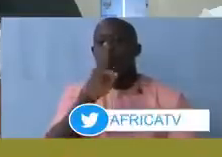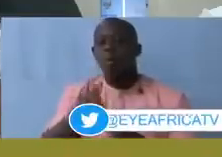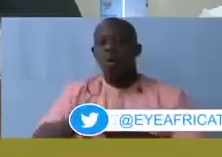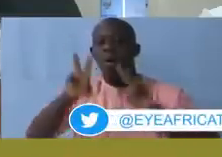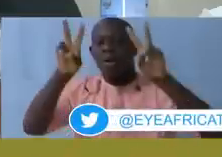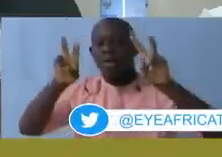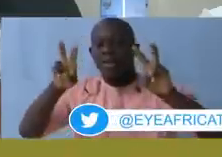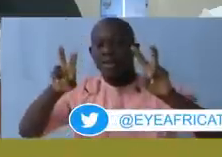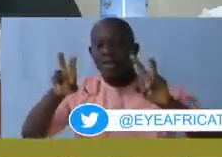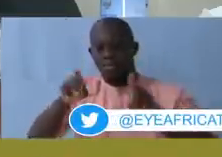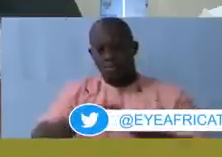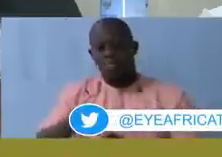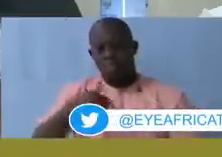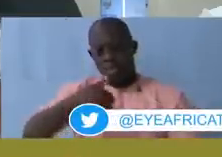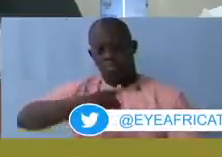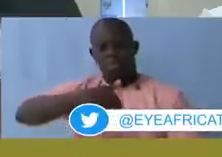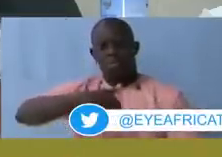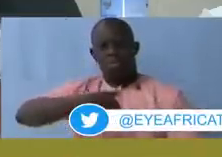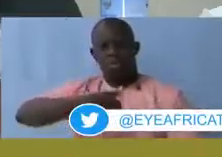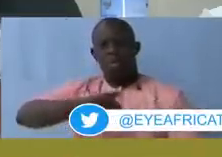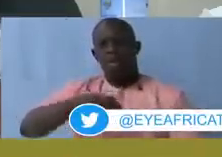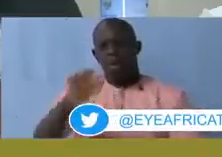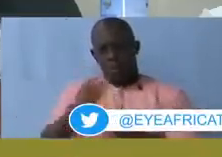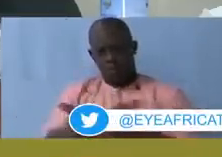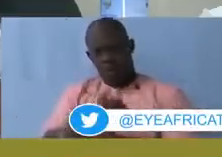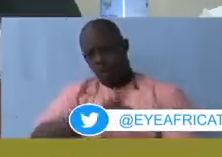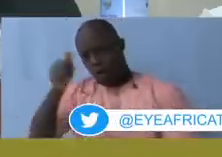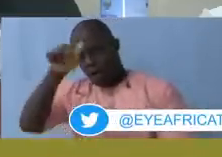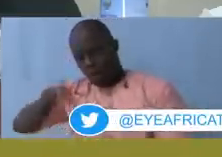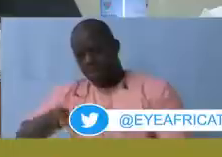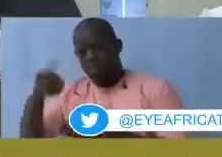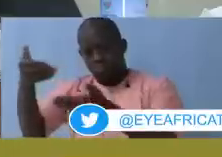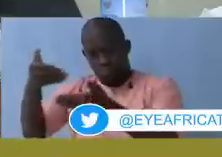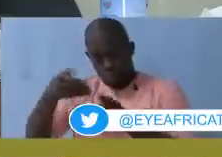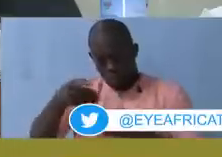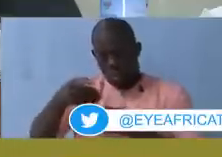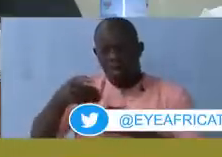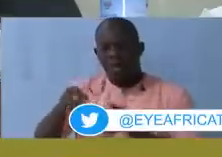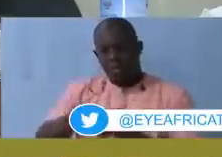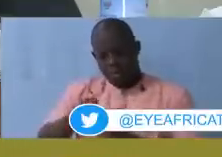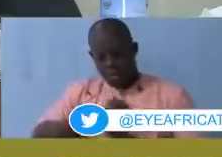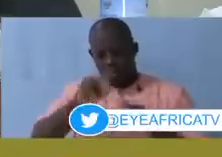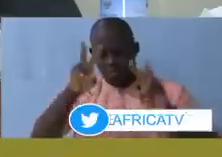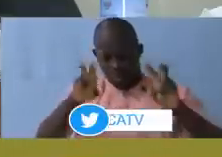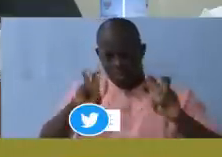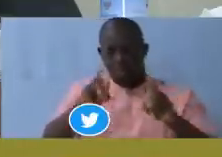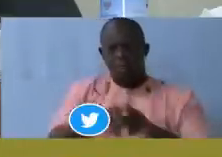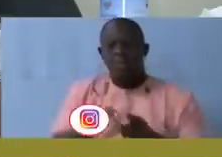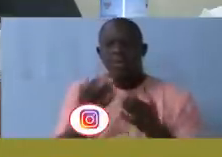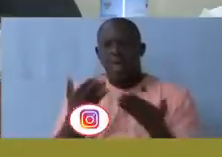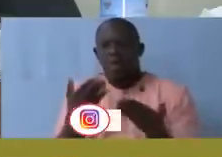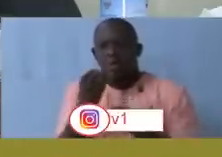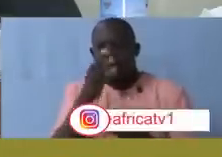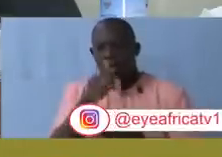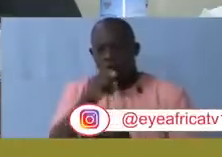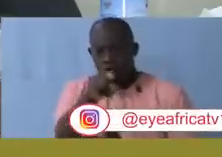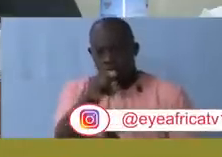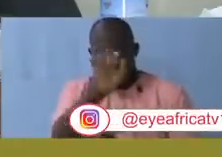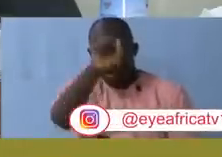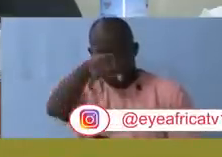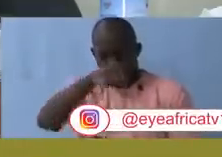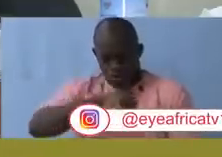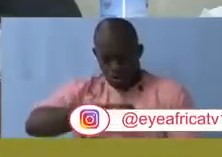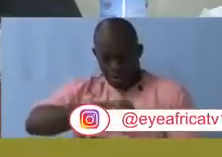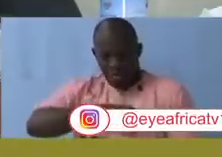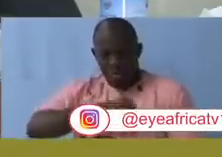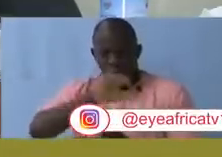The samples were brought to me. So he said, now, you yourself go and collect these samples and run